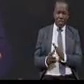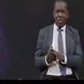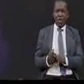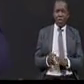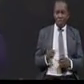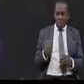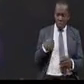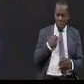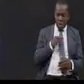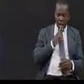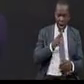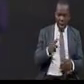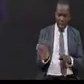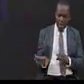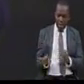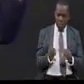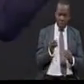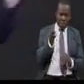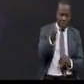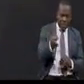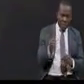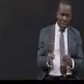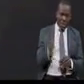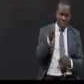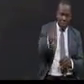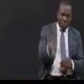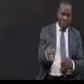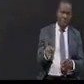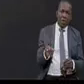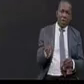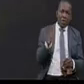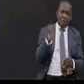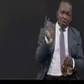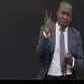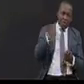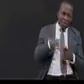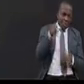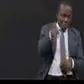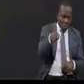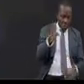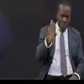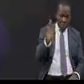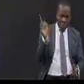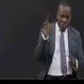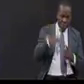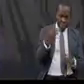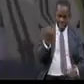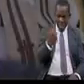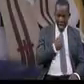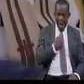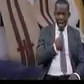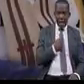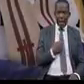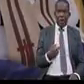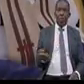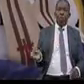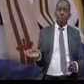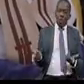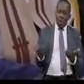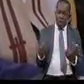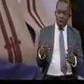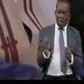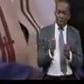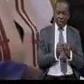we're moving on, until I, until you, until we all come in the unity of the faith.